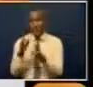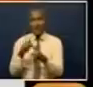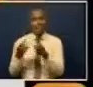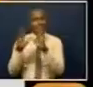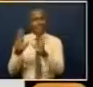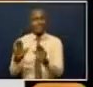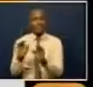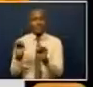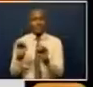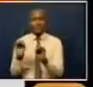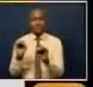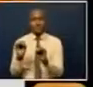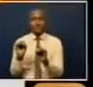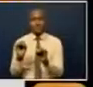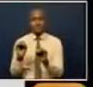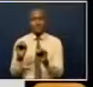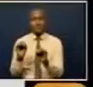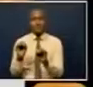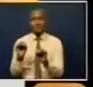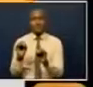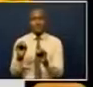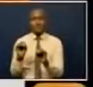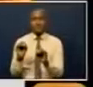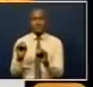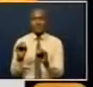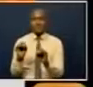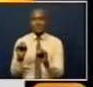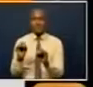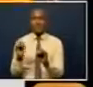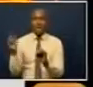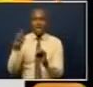point because he'd be a big distraction, says the senator.